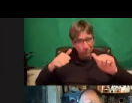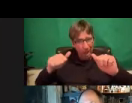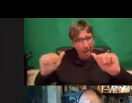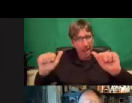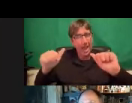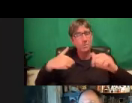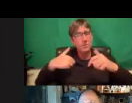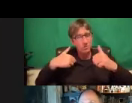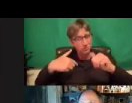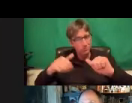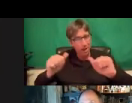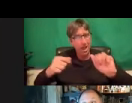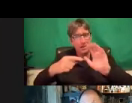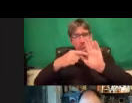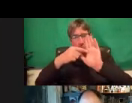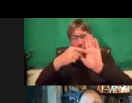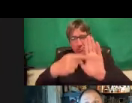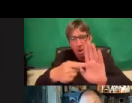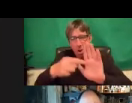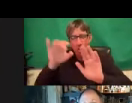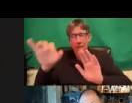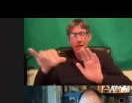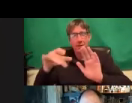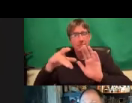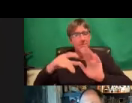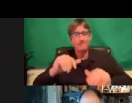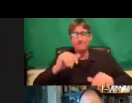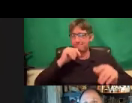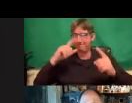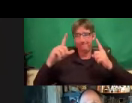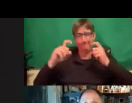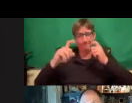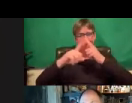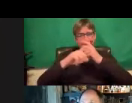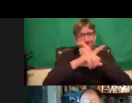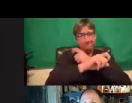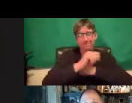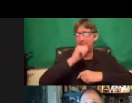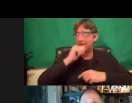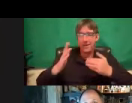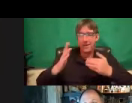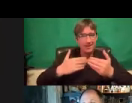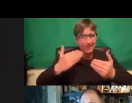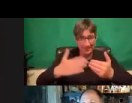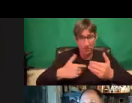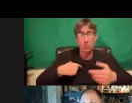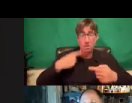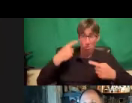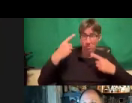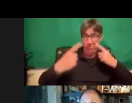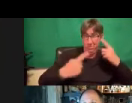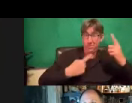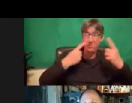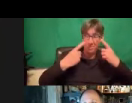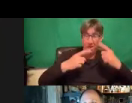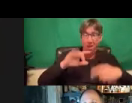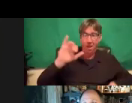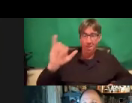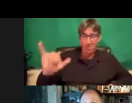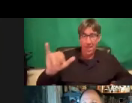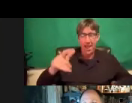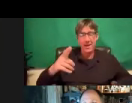turns out to be very complex to implement. So it is something that we are thinking about, and candidly, I think it